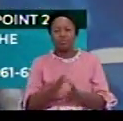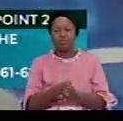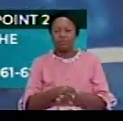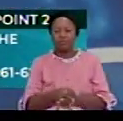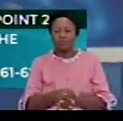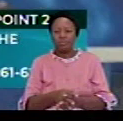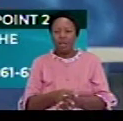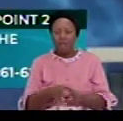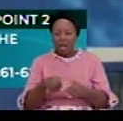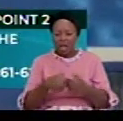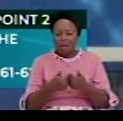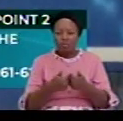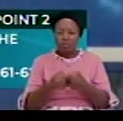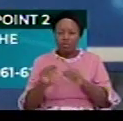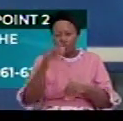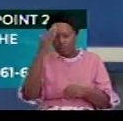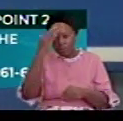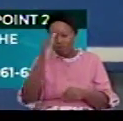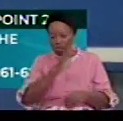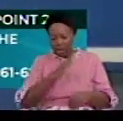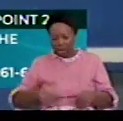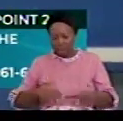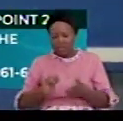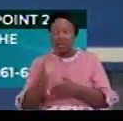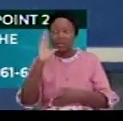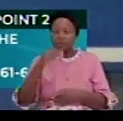How do you know Christ that will save you?